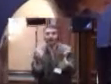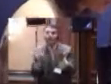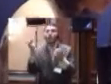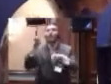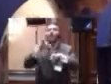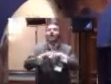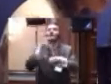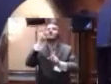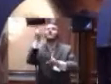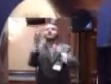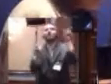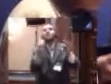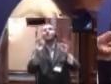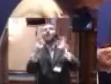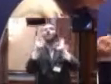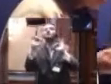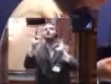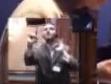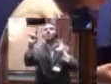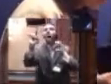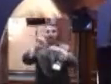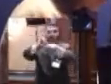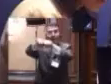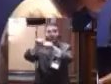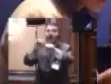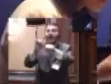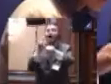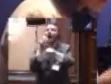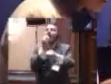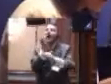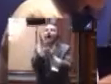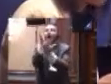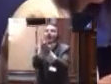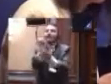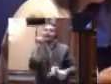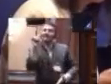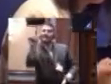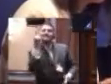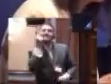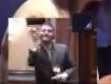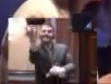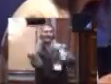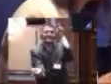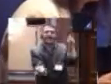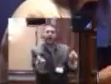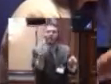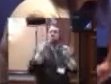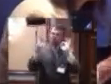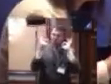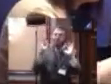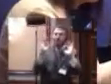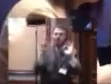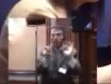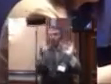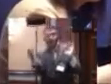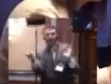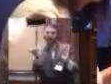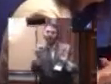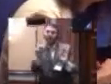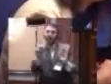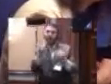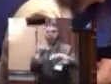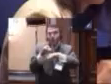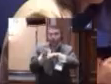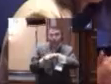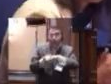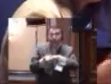be provided. The institutions that result from these choices, and here I'd also